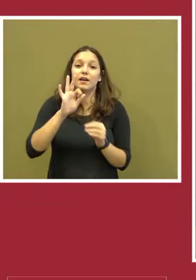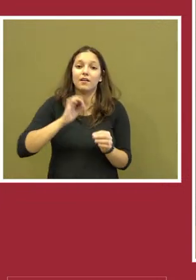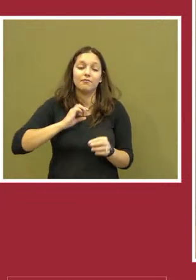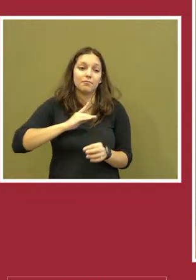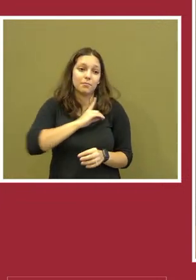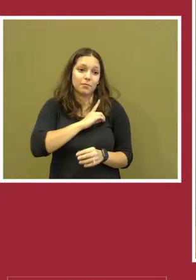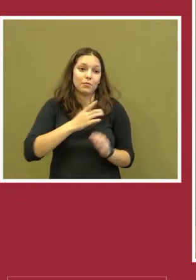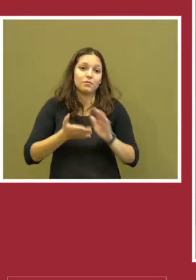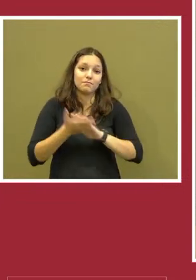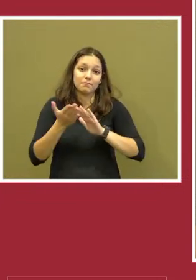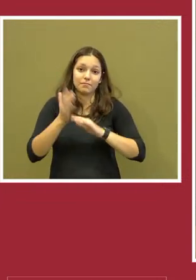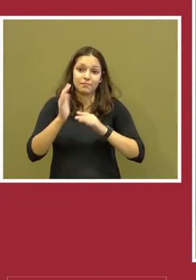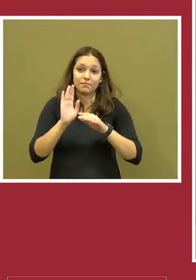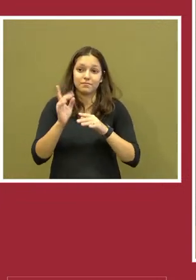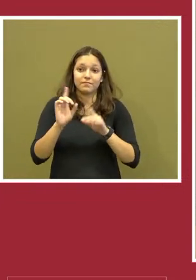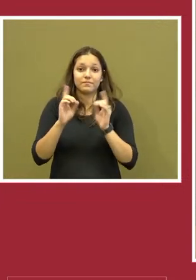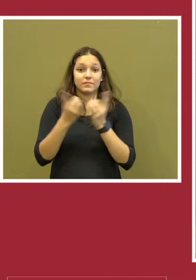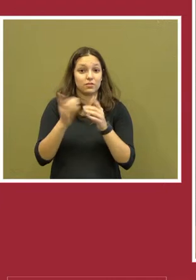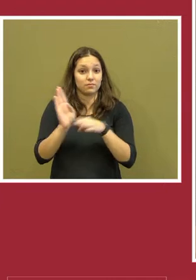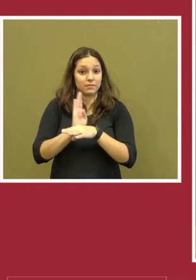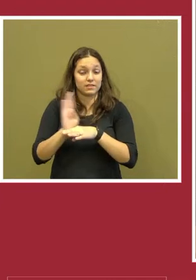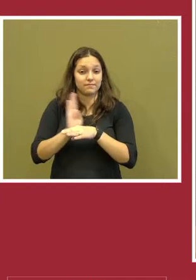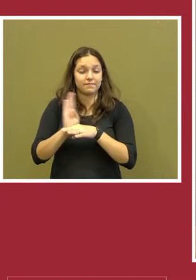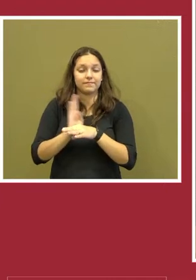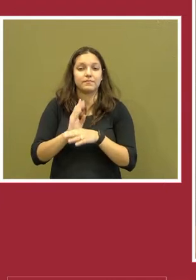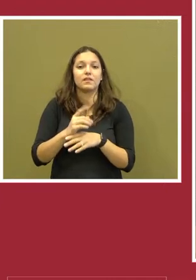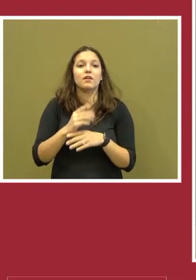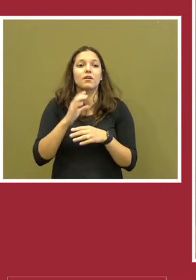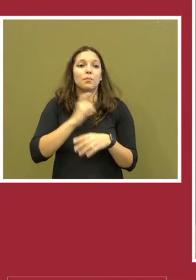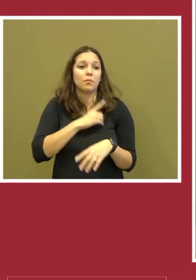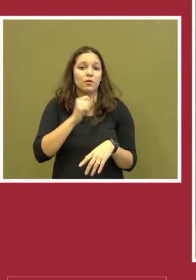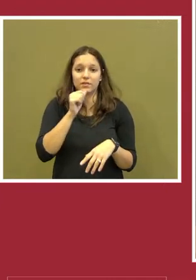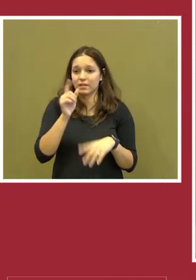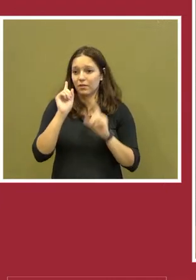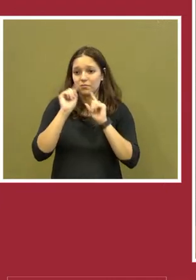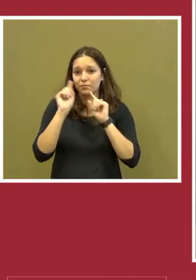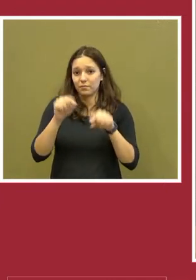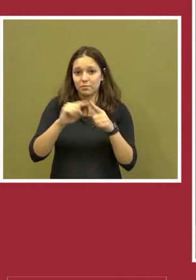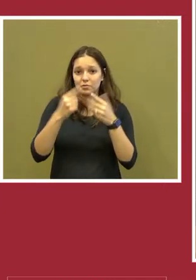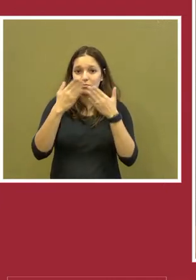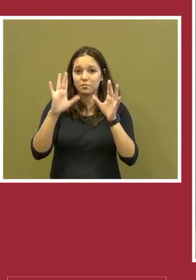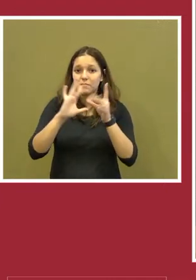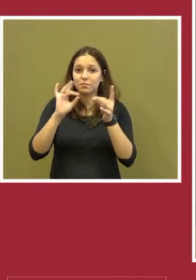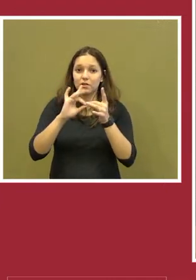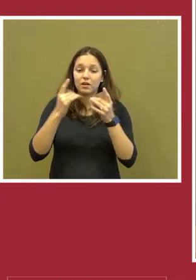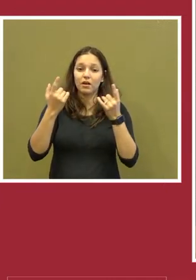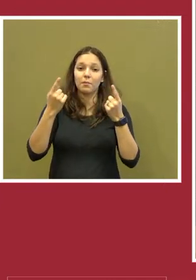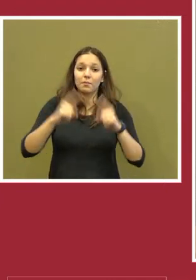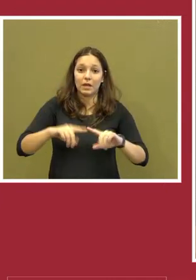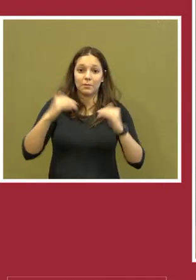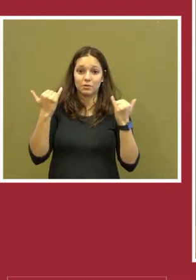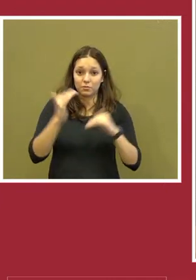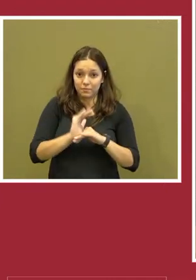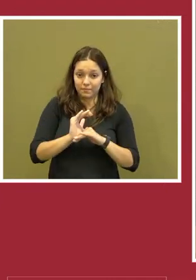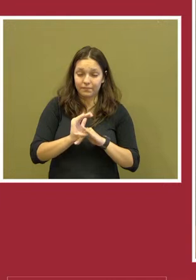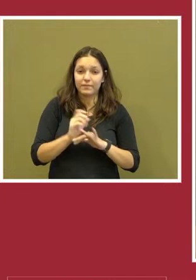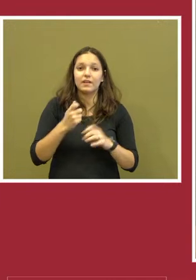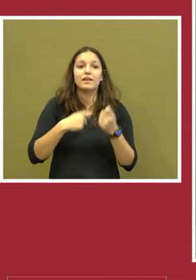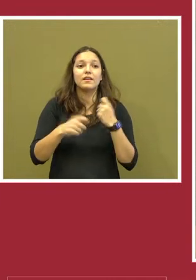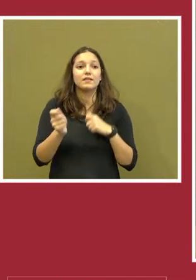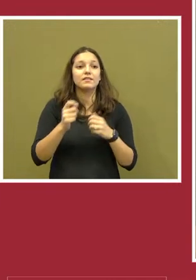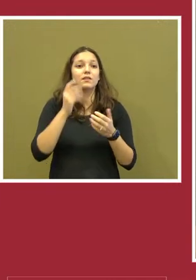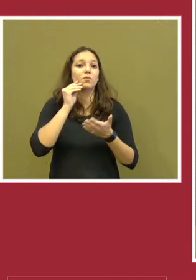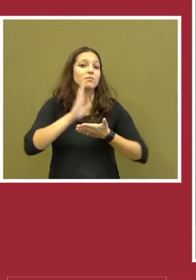board to conduct district business. As such, the board will not respond to public comment made during tonight's meeting. Instead, issues may